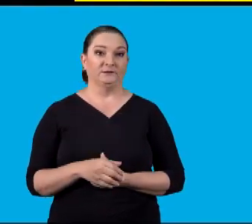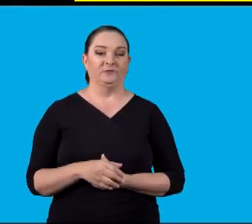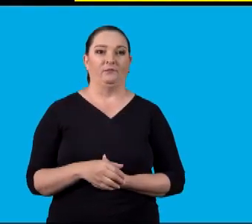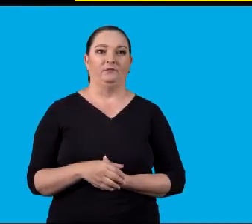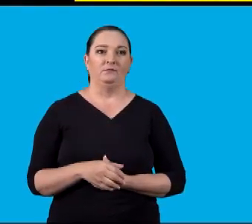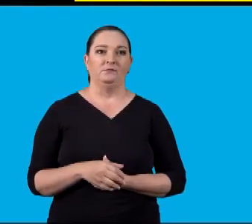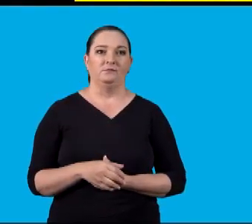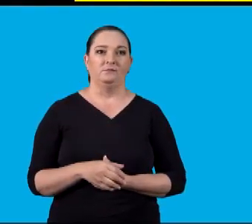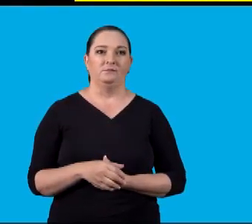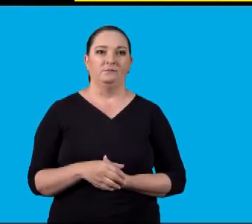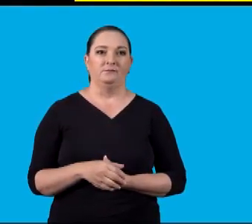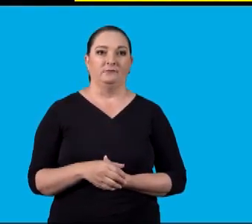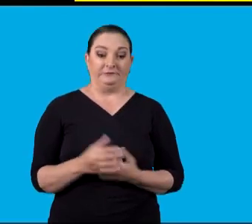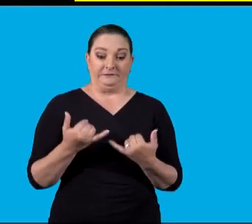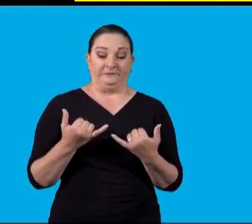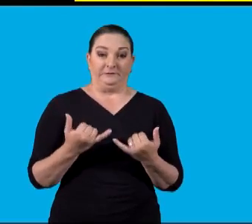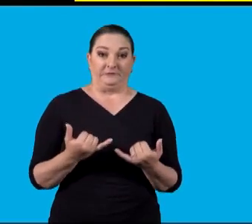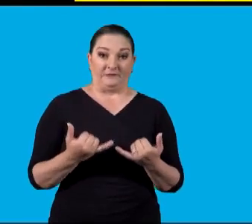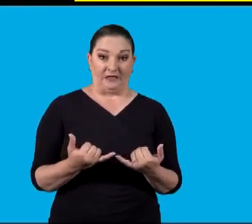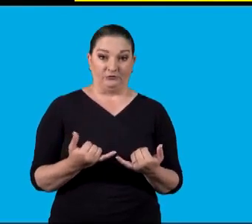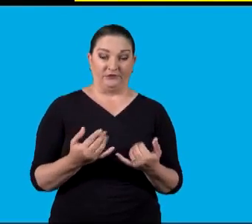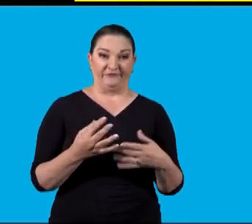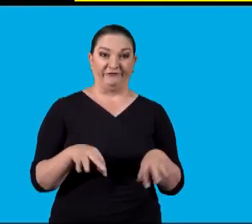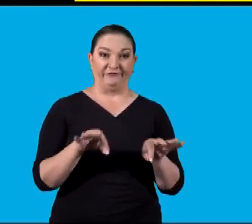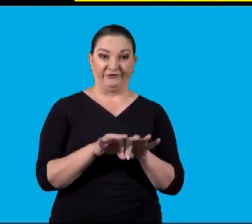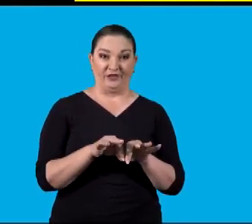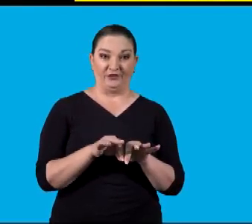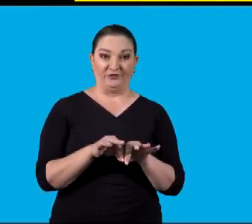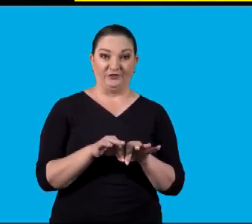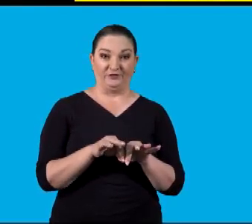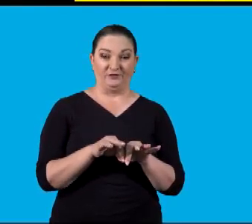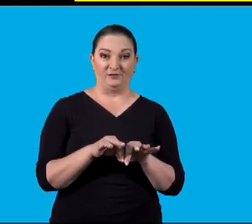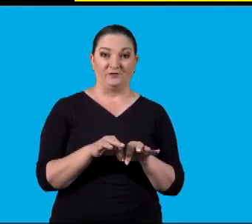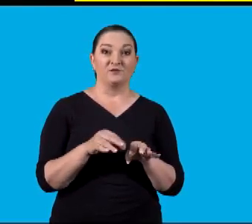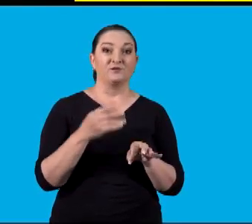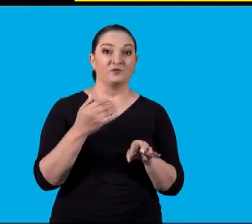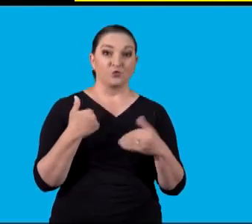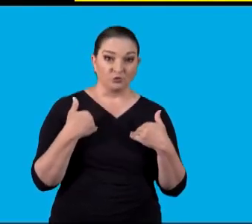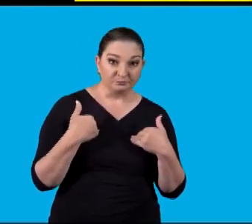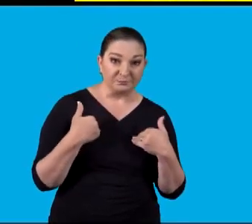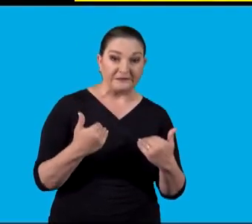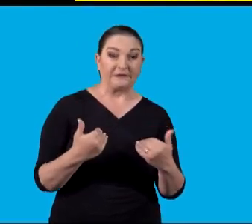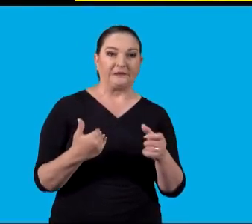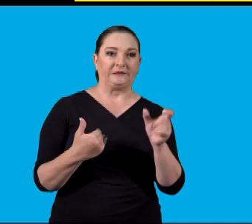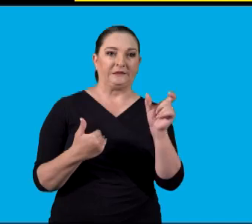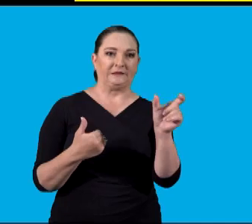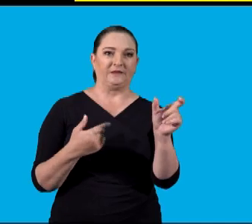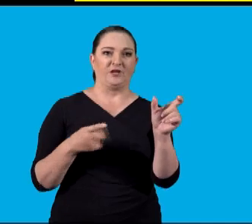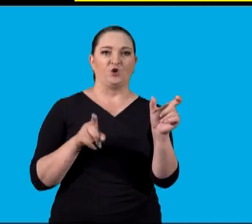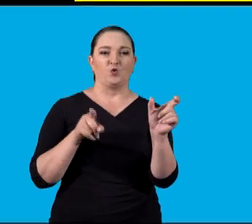your carrying value at the beginning, that is going to be your